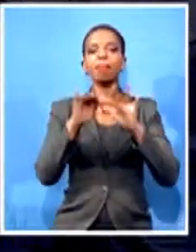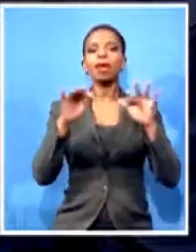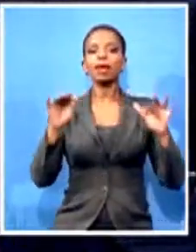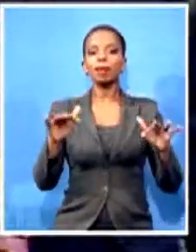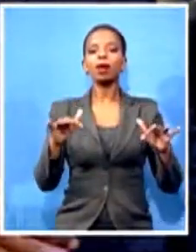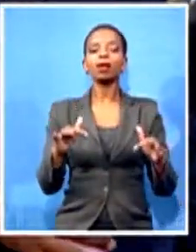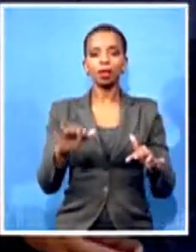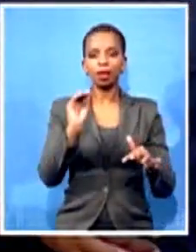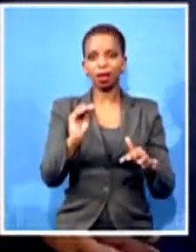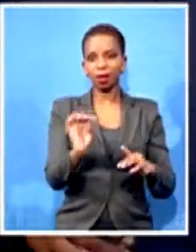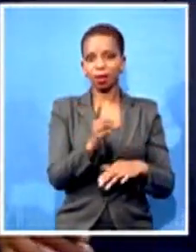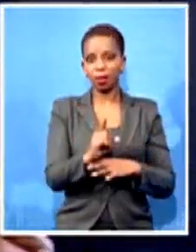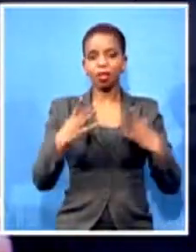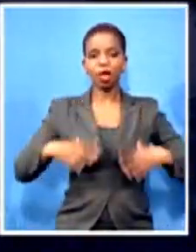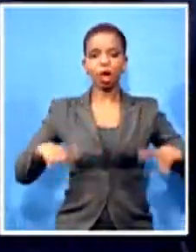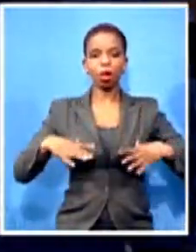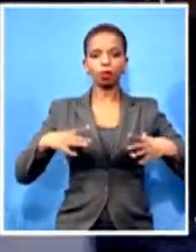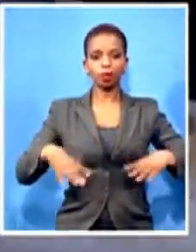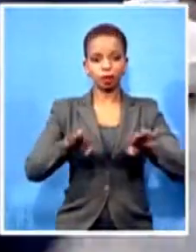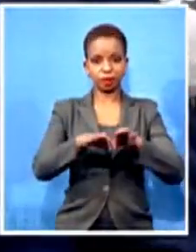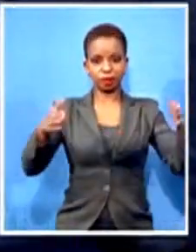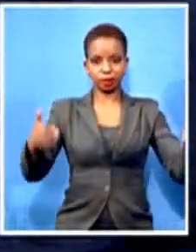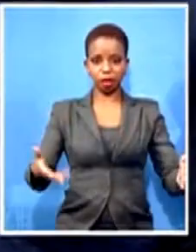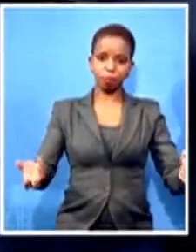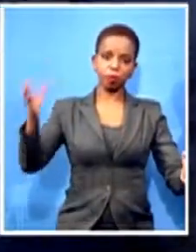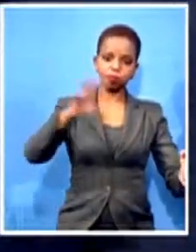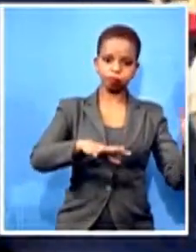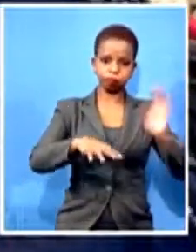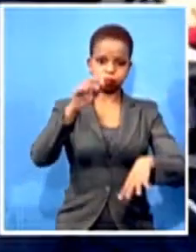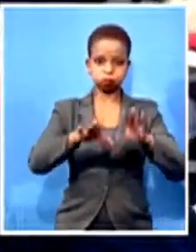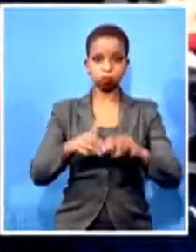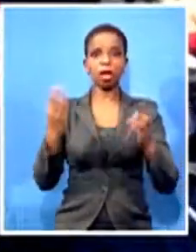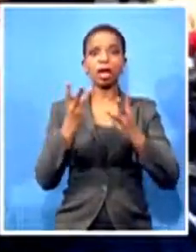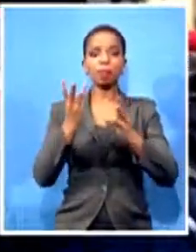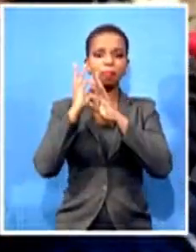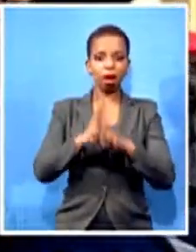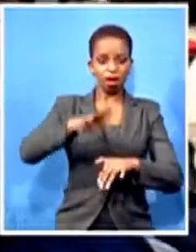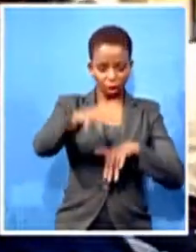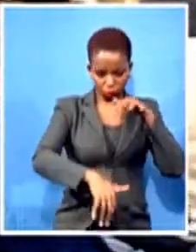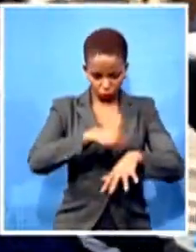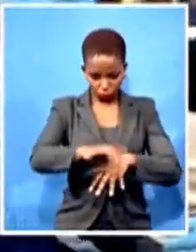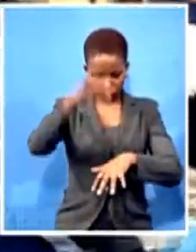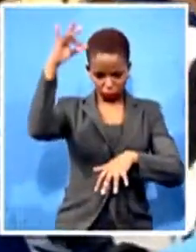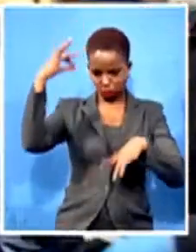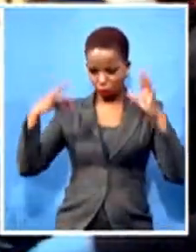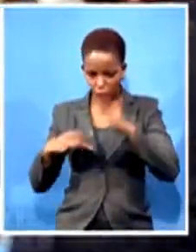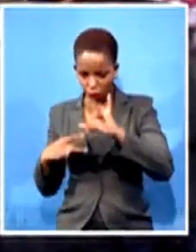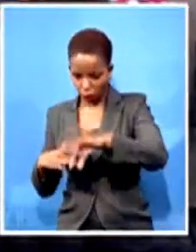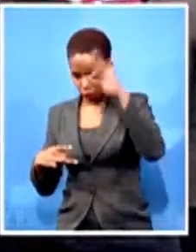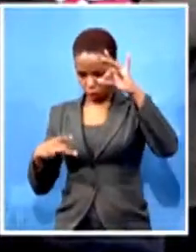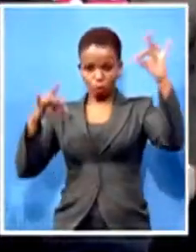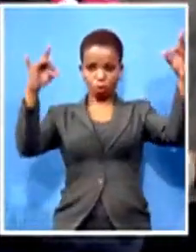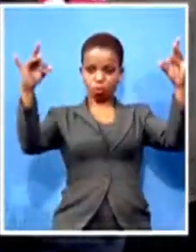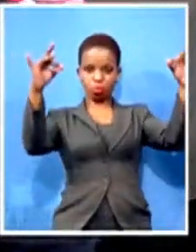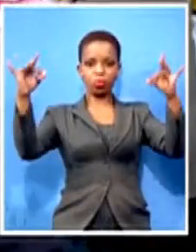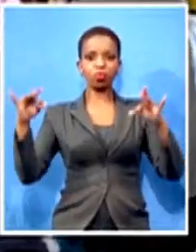tables, and customers come to these tables and pick out individual items that they're interested in